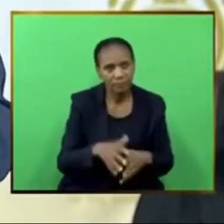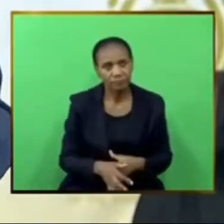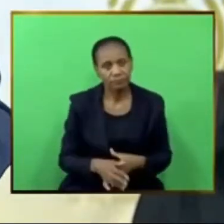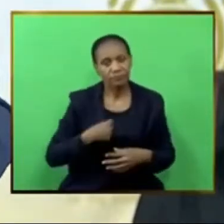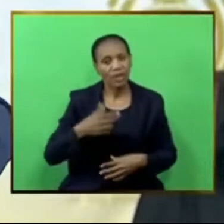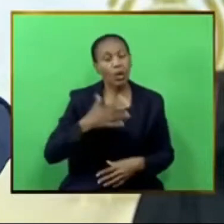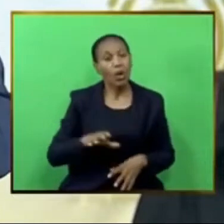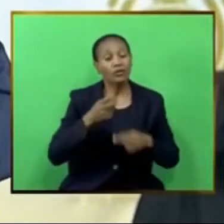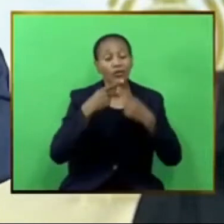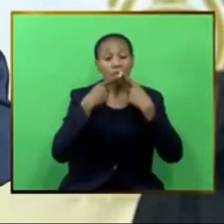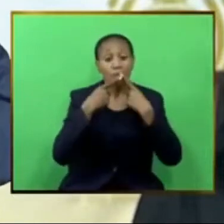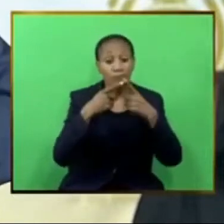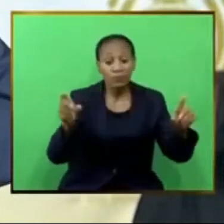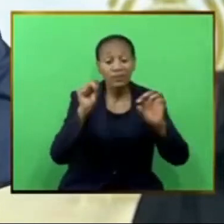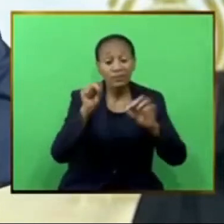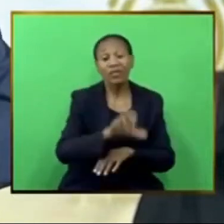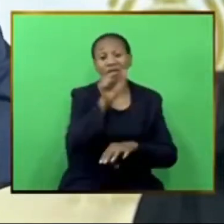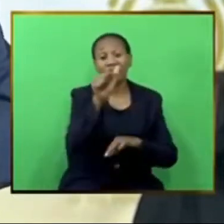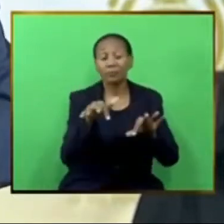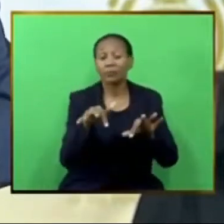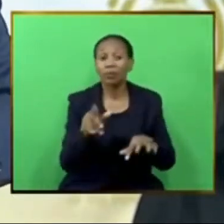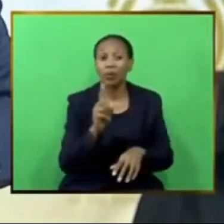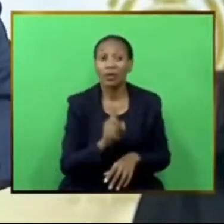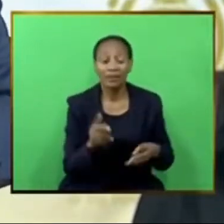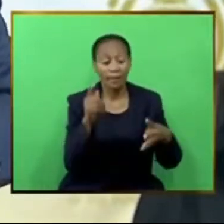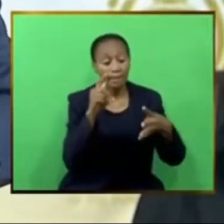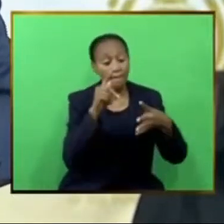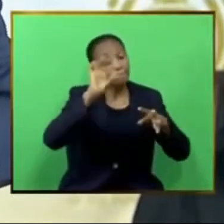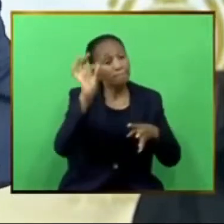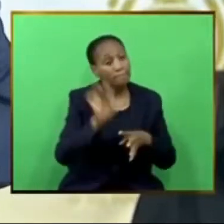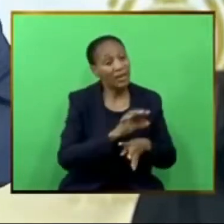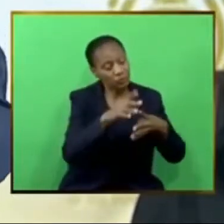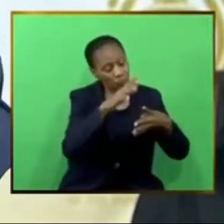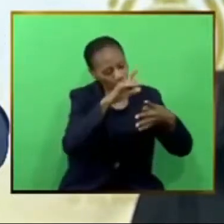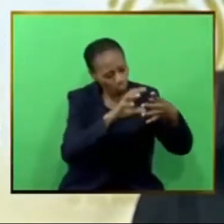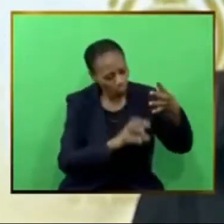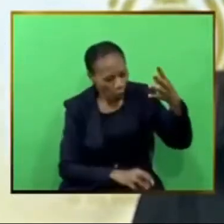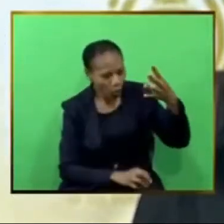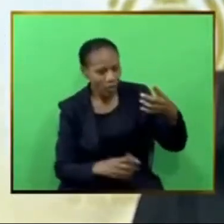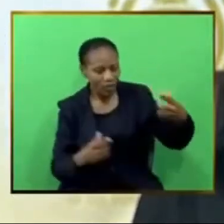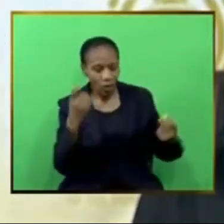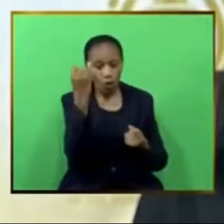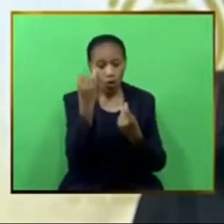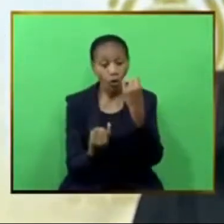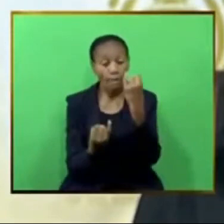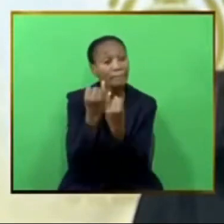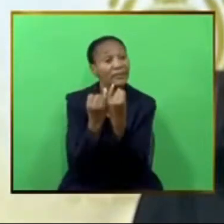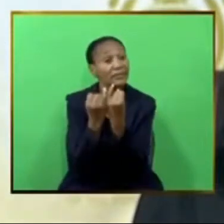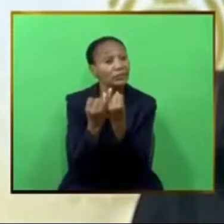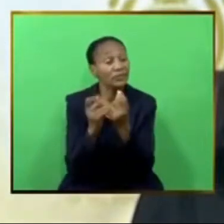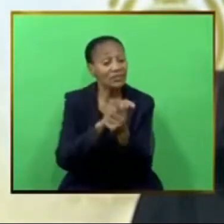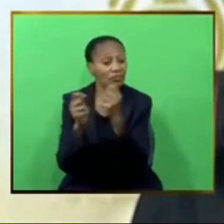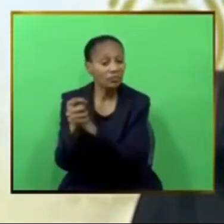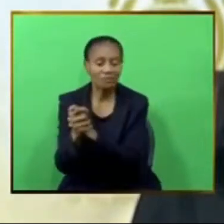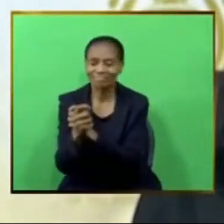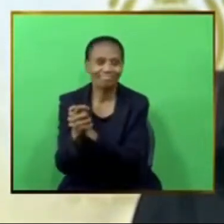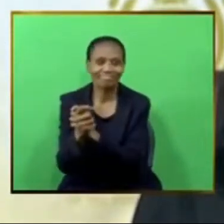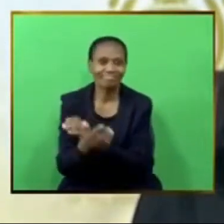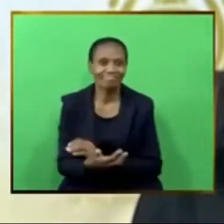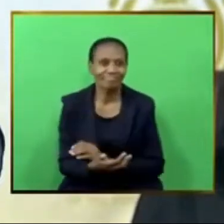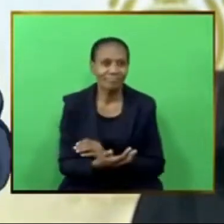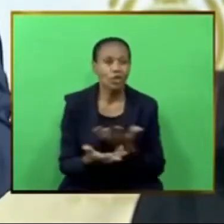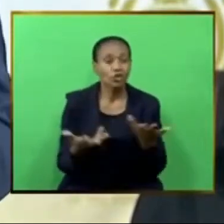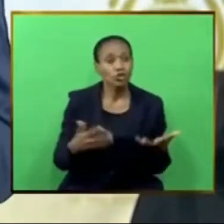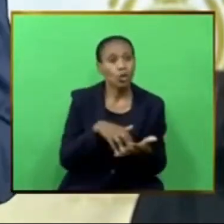want to assure South Africans that these principles are not incompatible with transformation. Honorable members, the